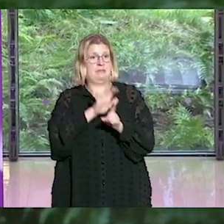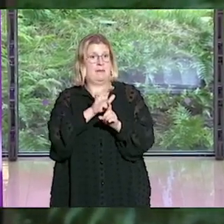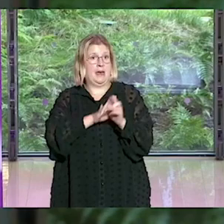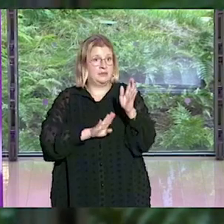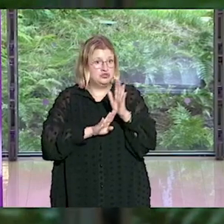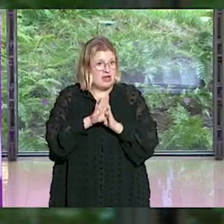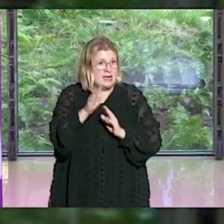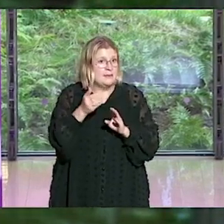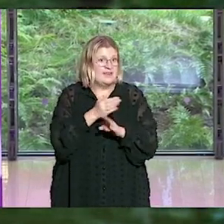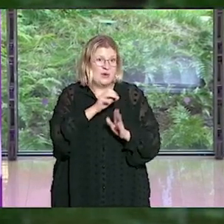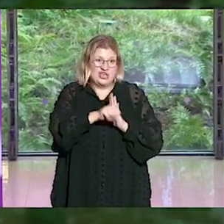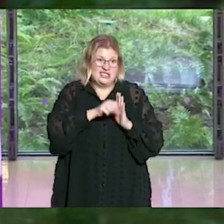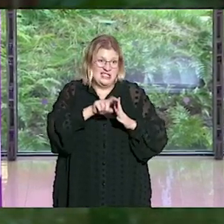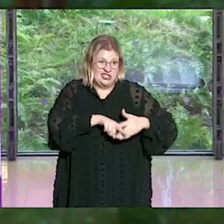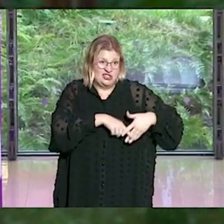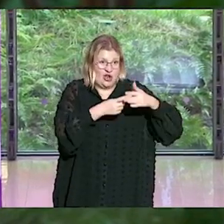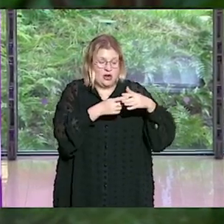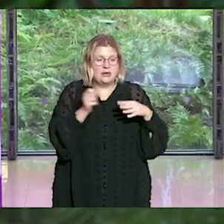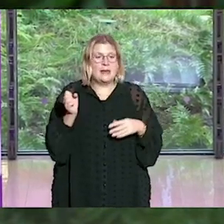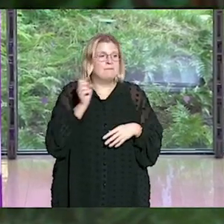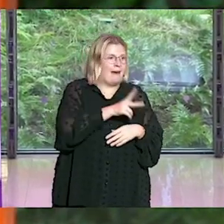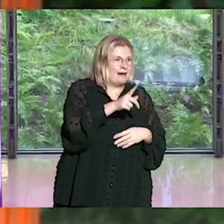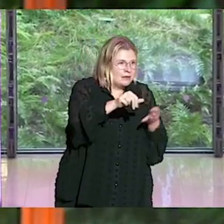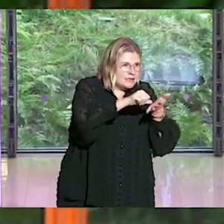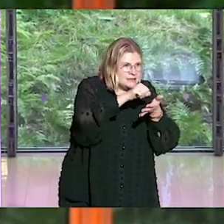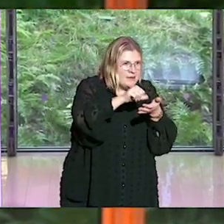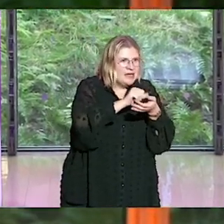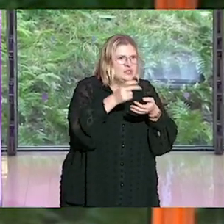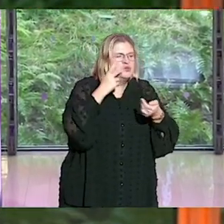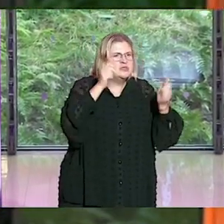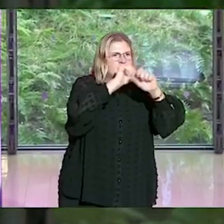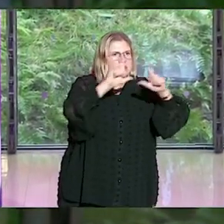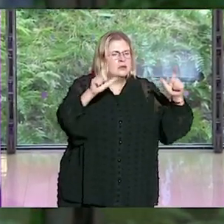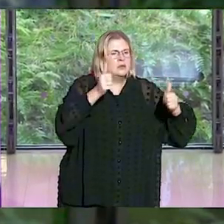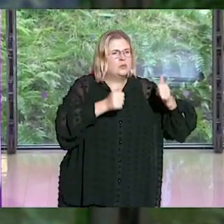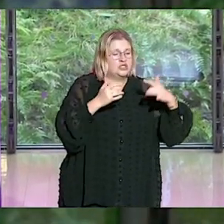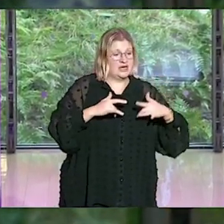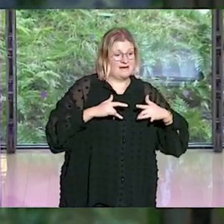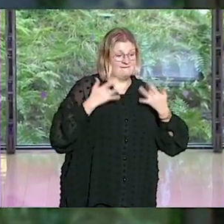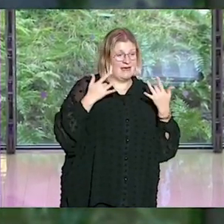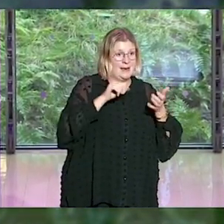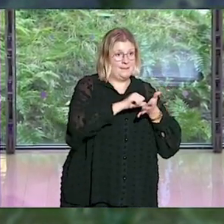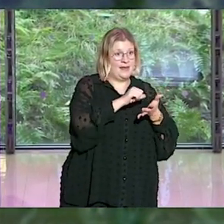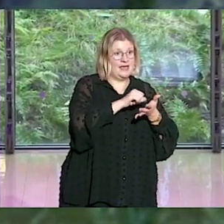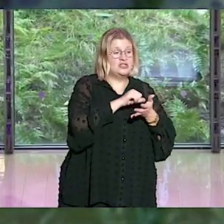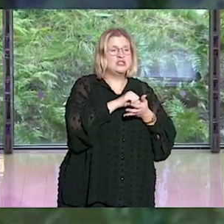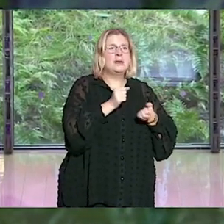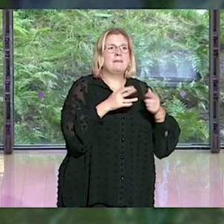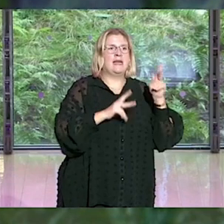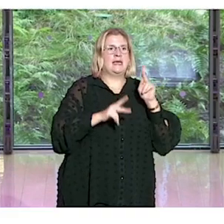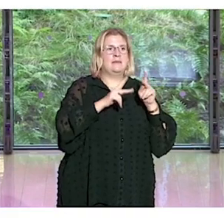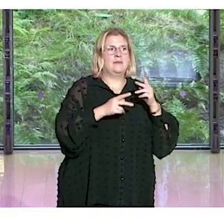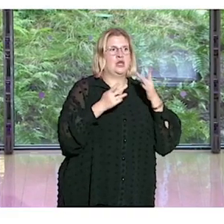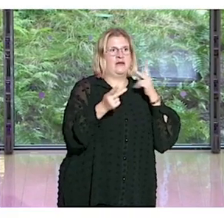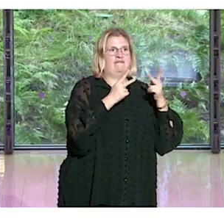GA4, you can go back to that Pages and Screens report and see what event detail pages are getting traffic.